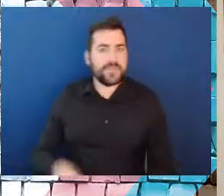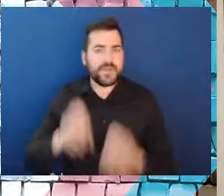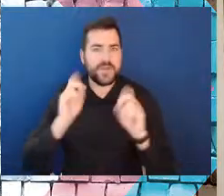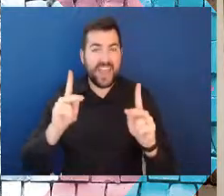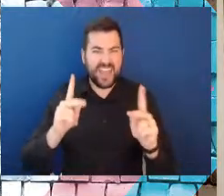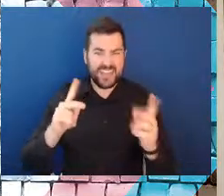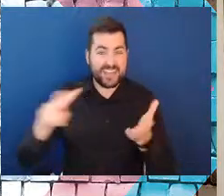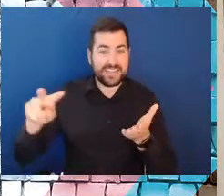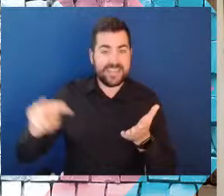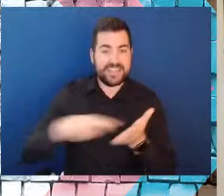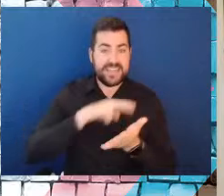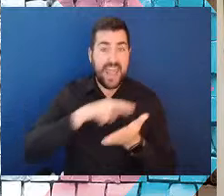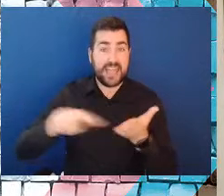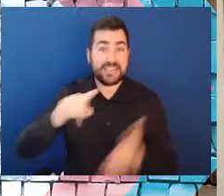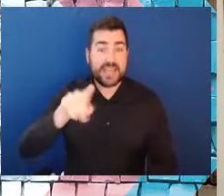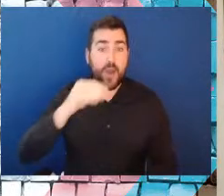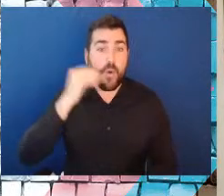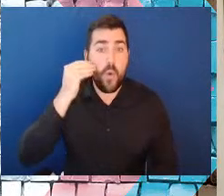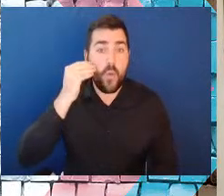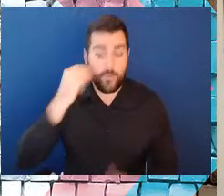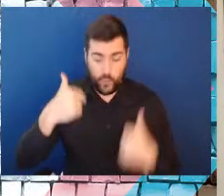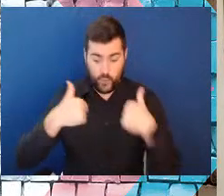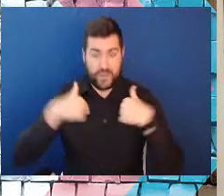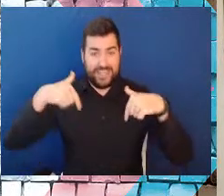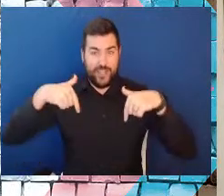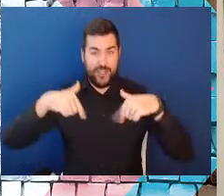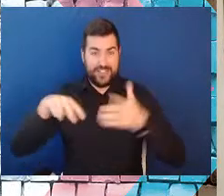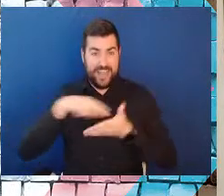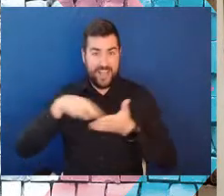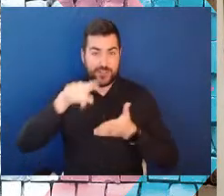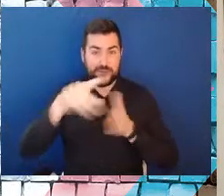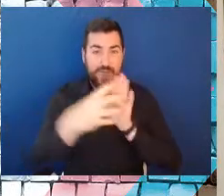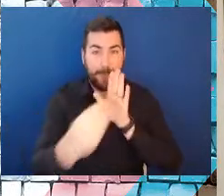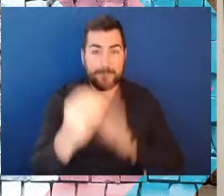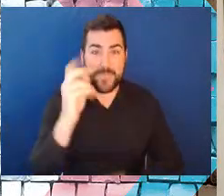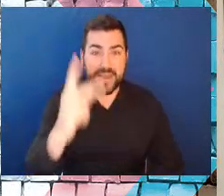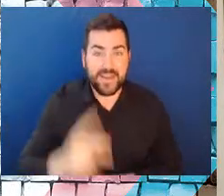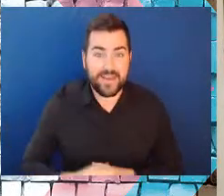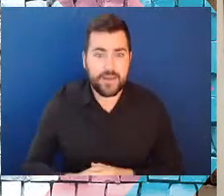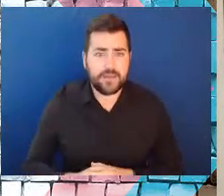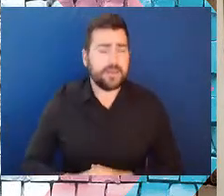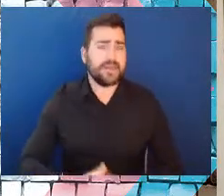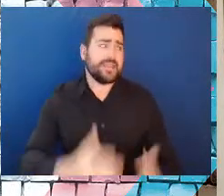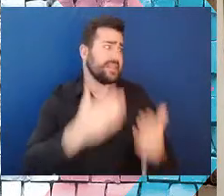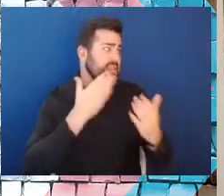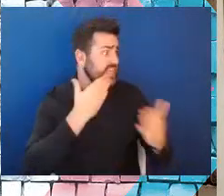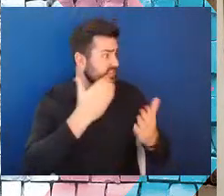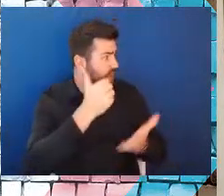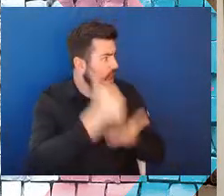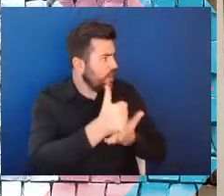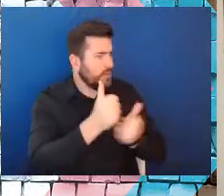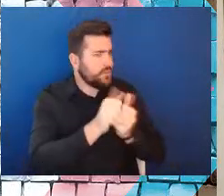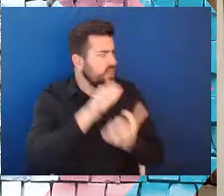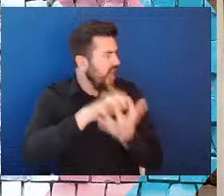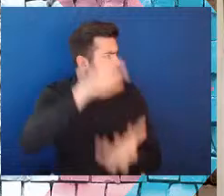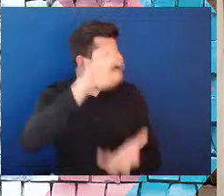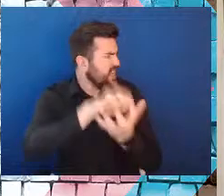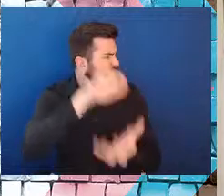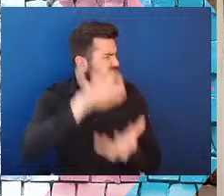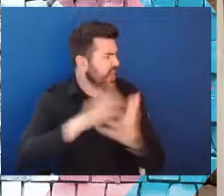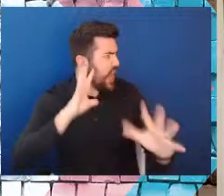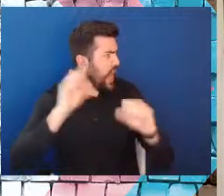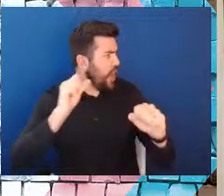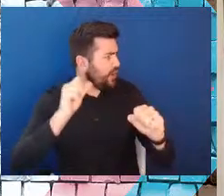Let's dance at home. We're going to dance here too. All right. Thank you for helping us with the alligator and helping all the animals get back in the